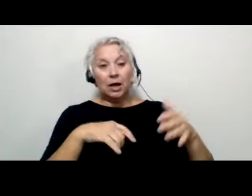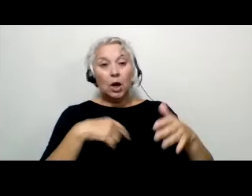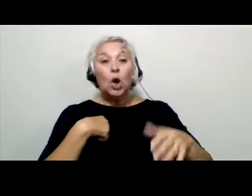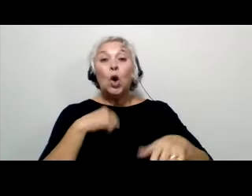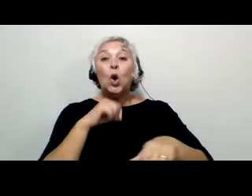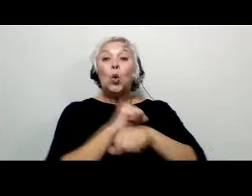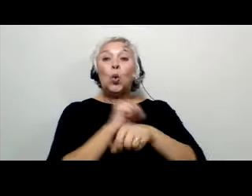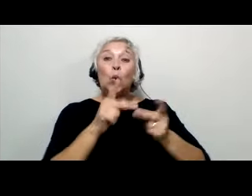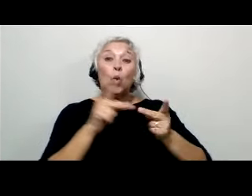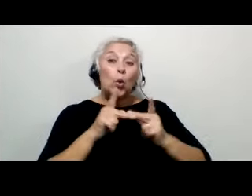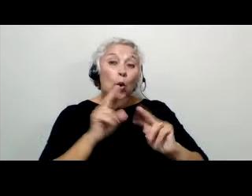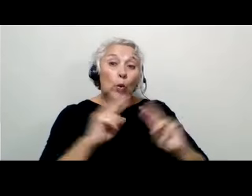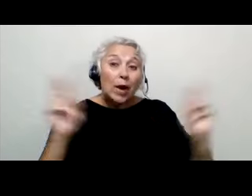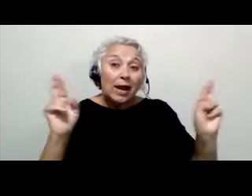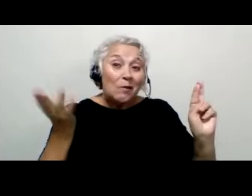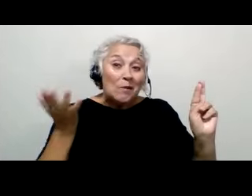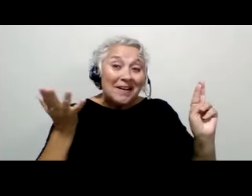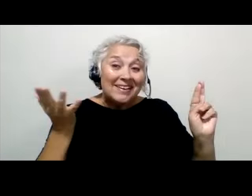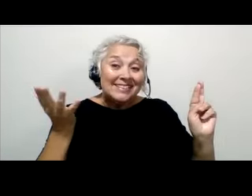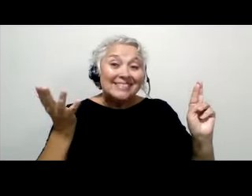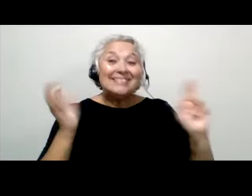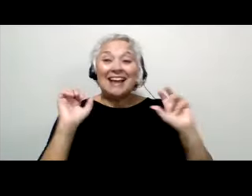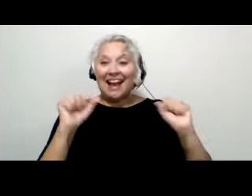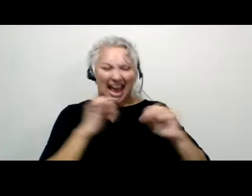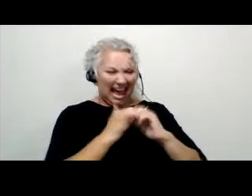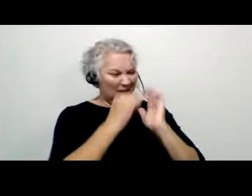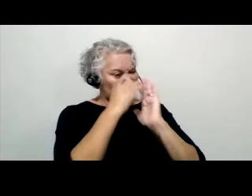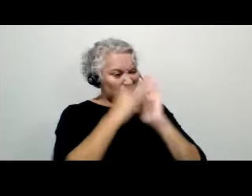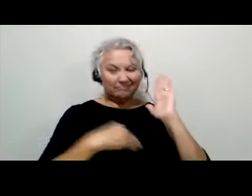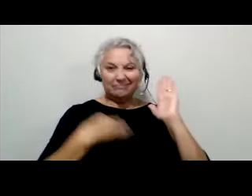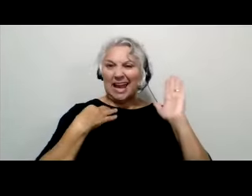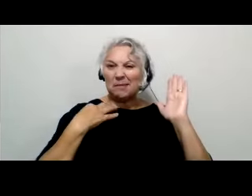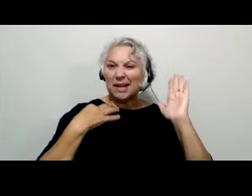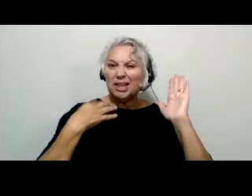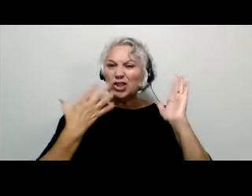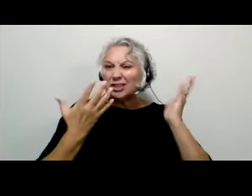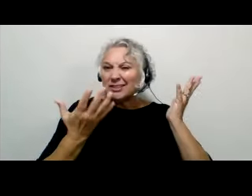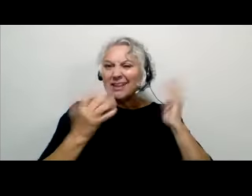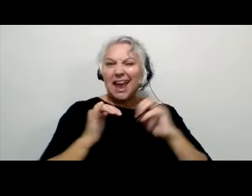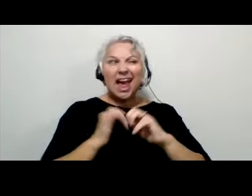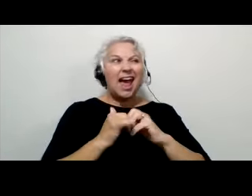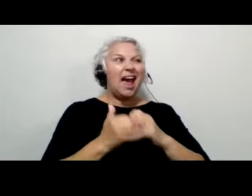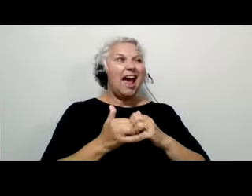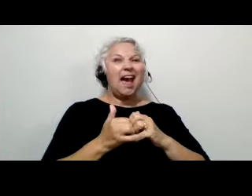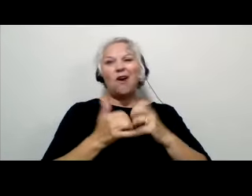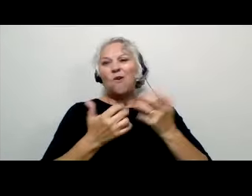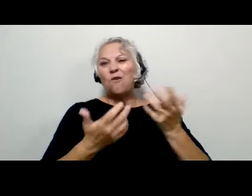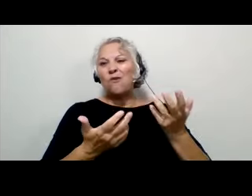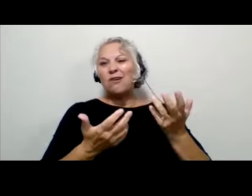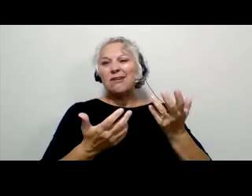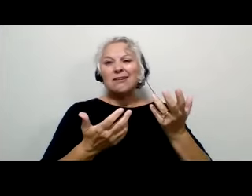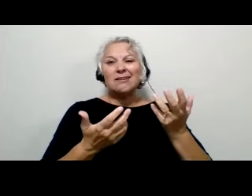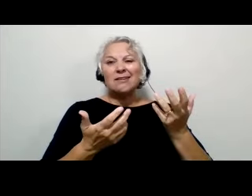readiness can be how to fill out an application, how to do,